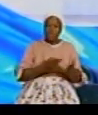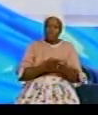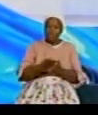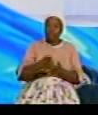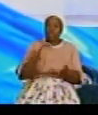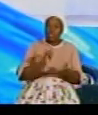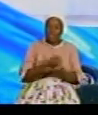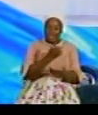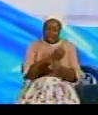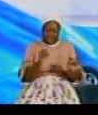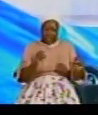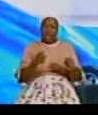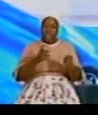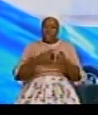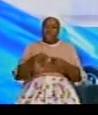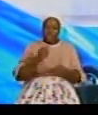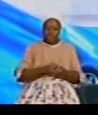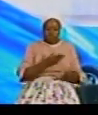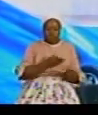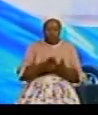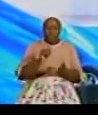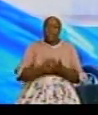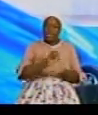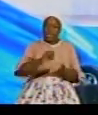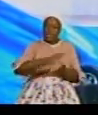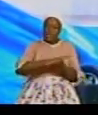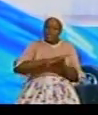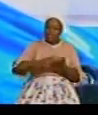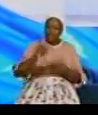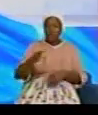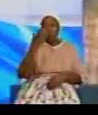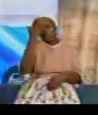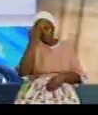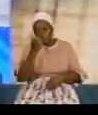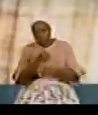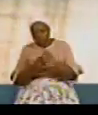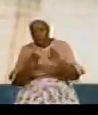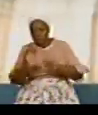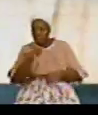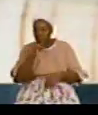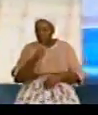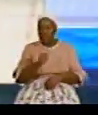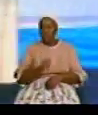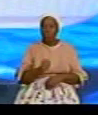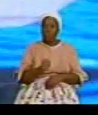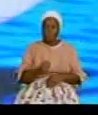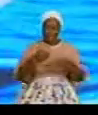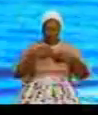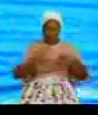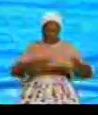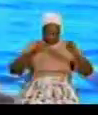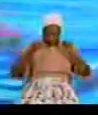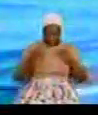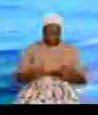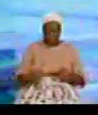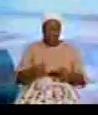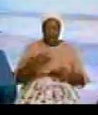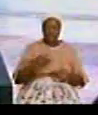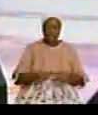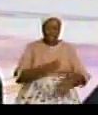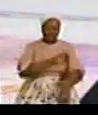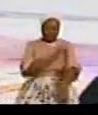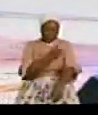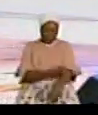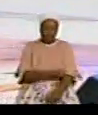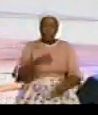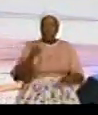and the truth that sanctifies, why? If you are no more having the power, the strength, the ability